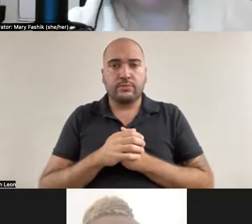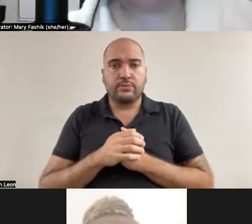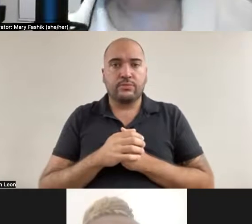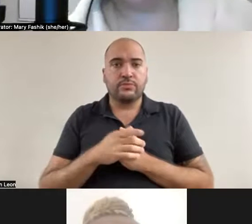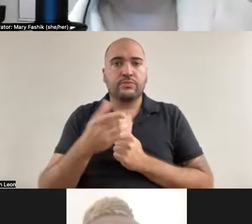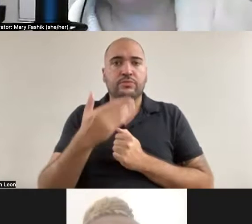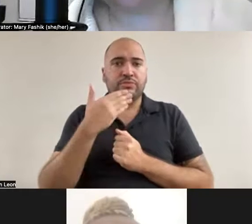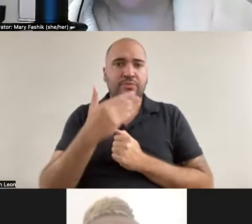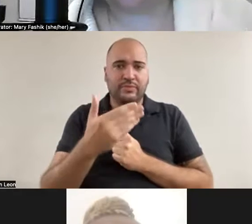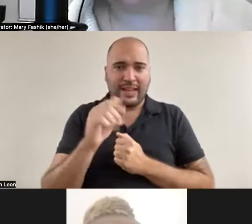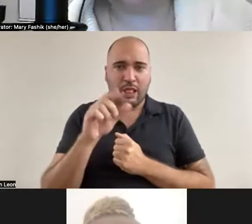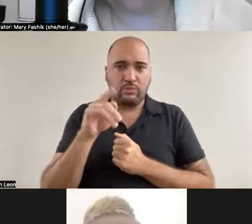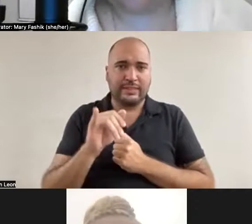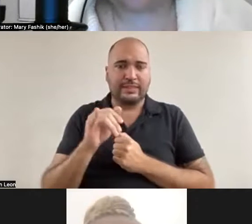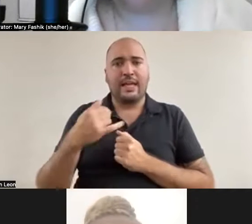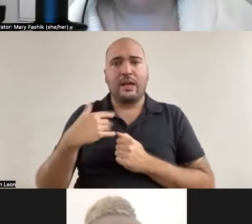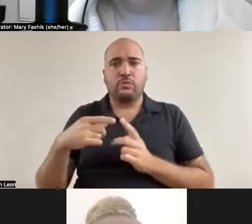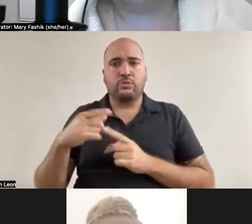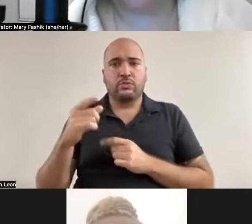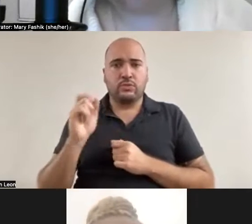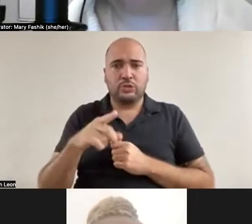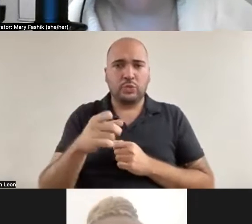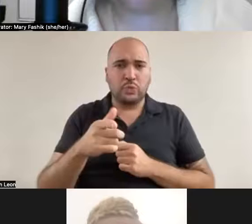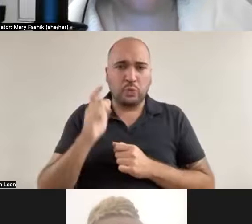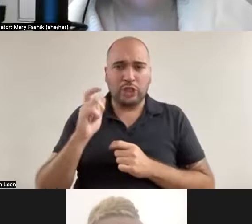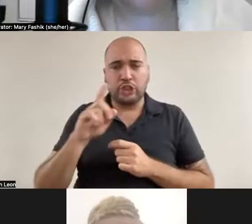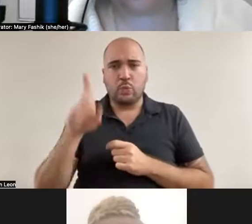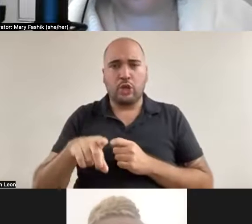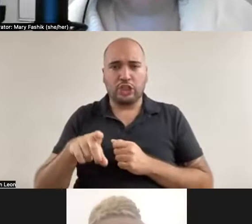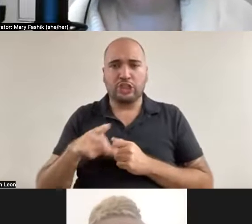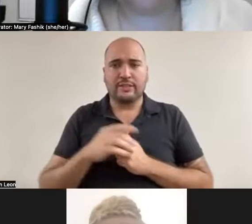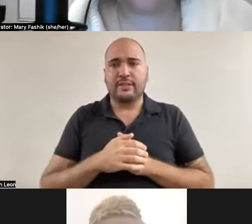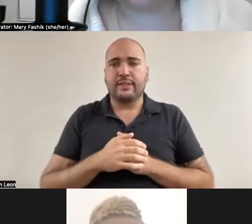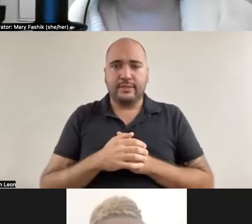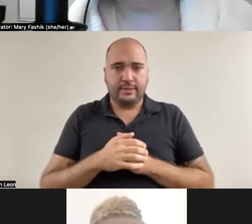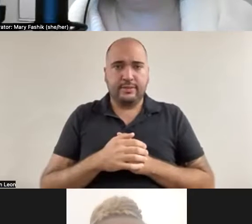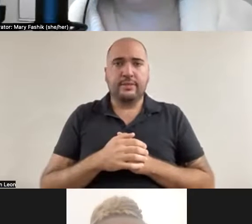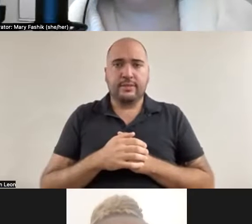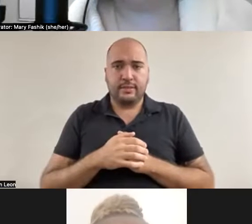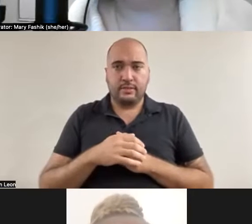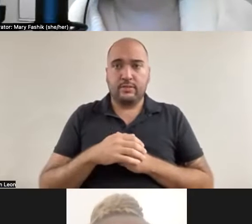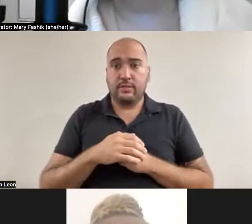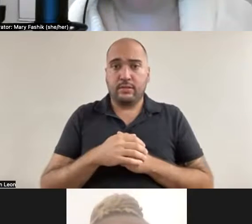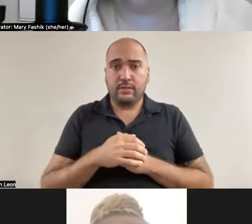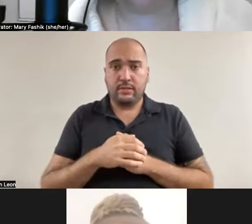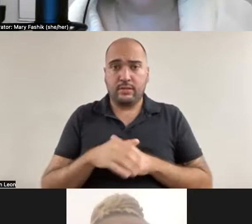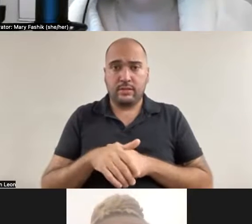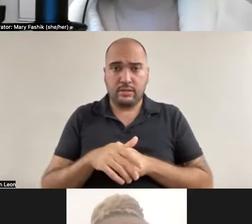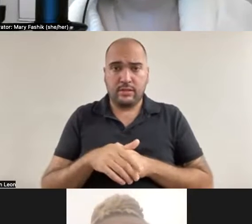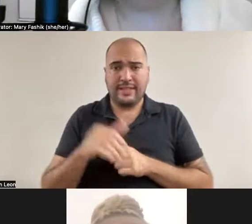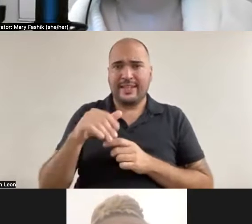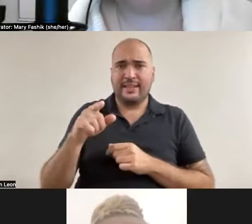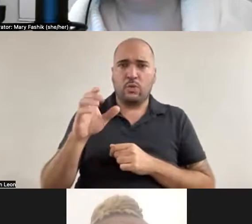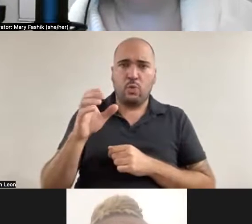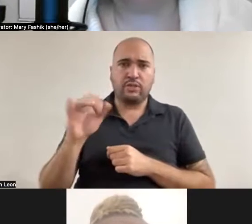Thank you. Okay, I want to ask you a quick question. In Côte d'Ivoire,